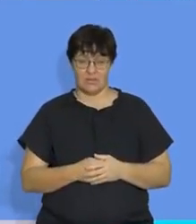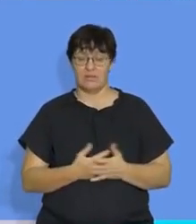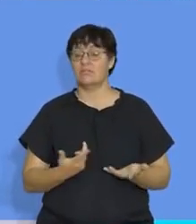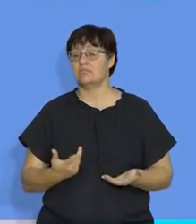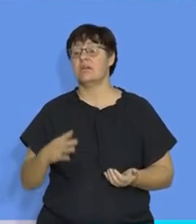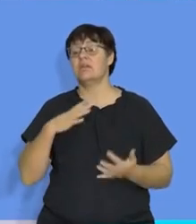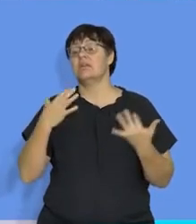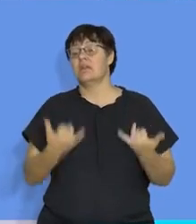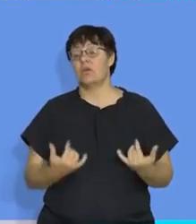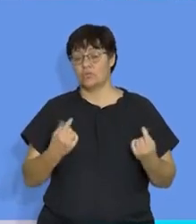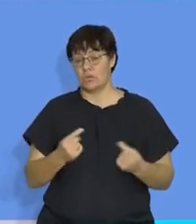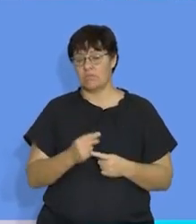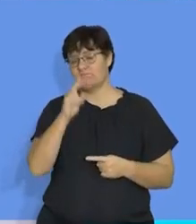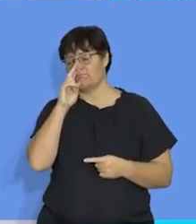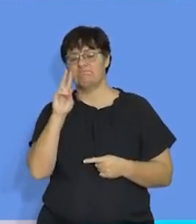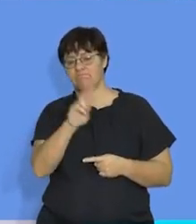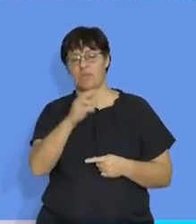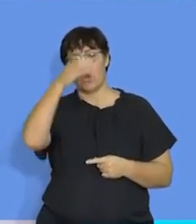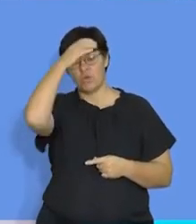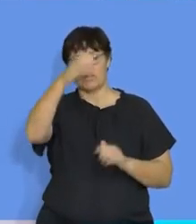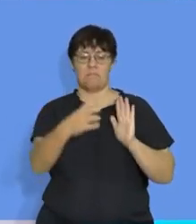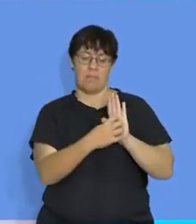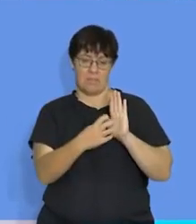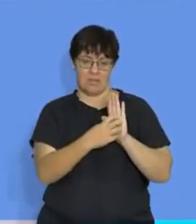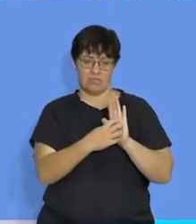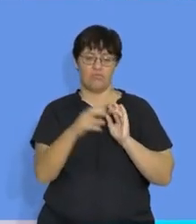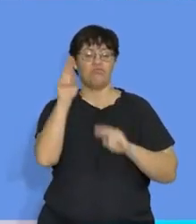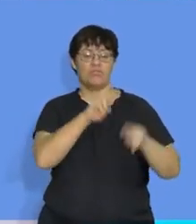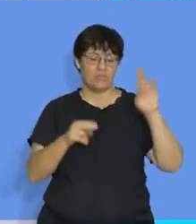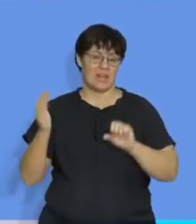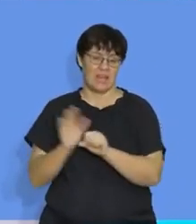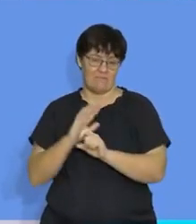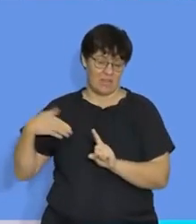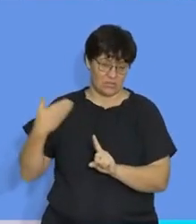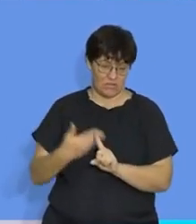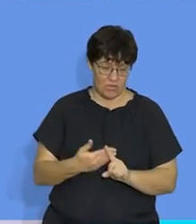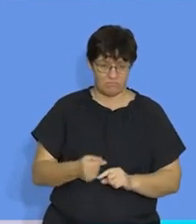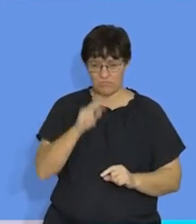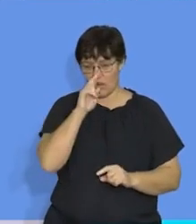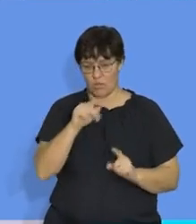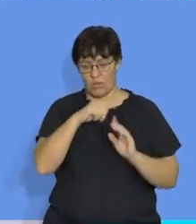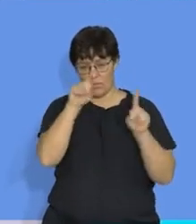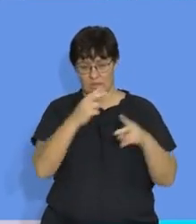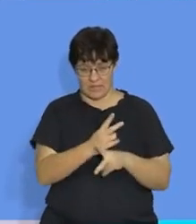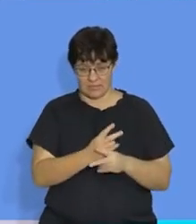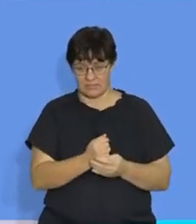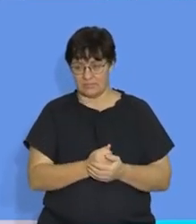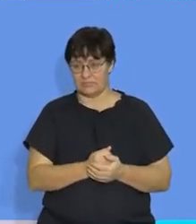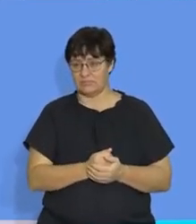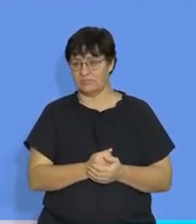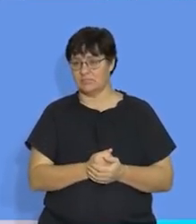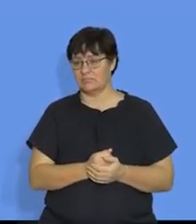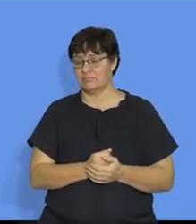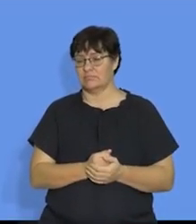presented to you. All that I'm going to do now is have a look at our concept map just to revise what I've covered with you. Let's look at the board